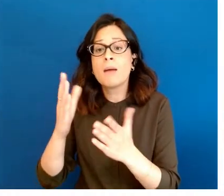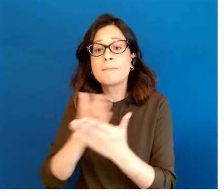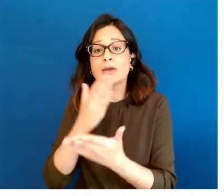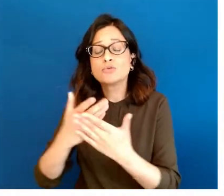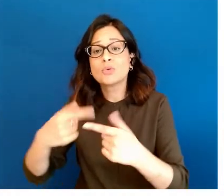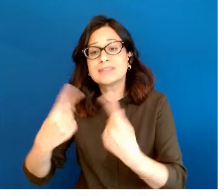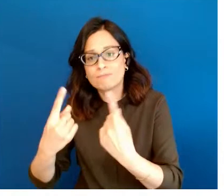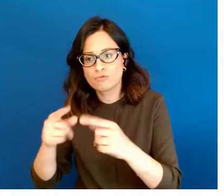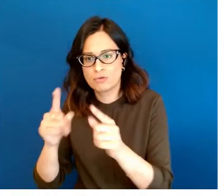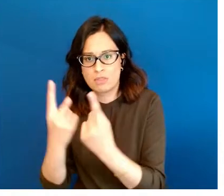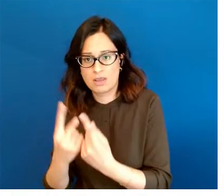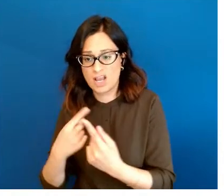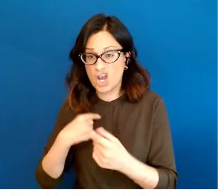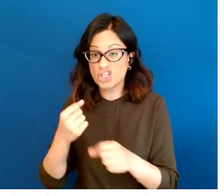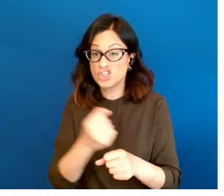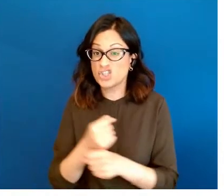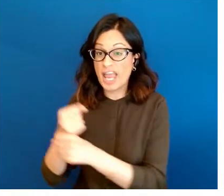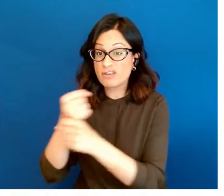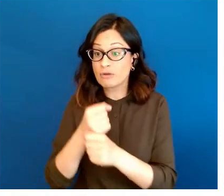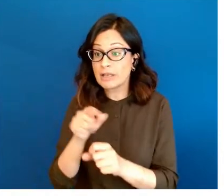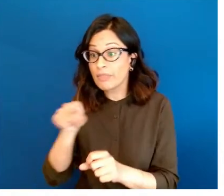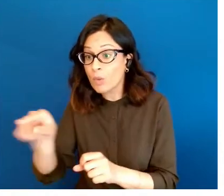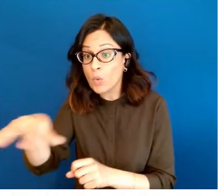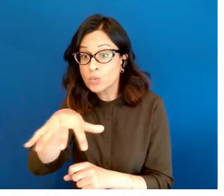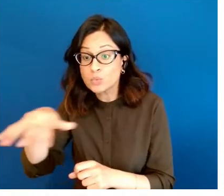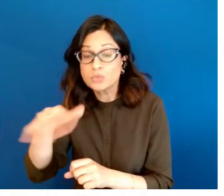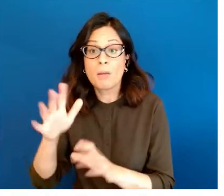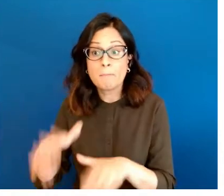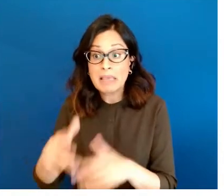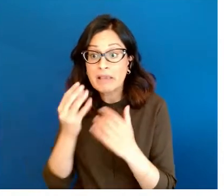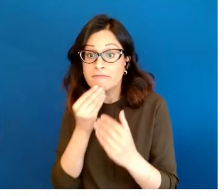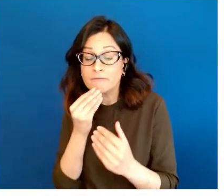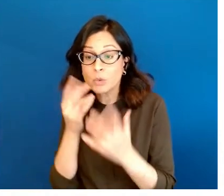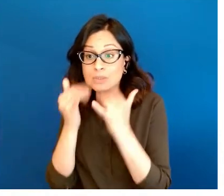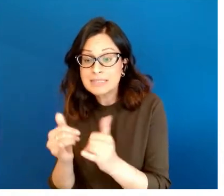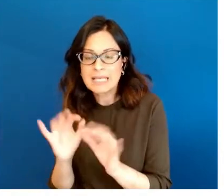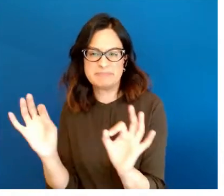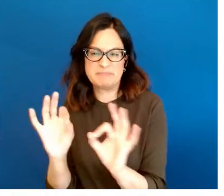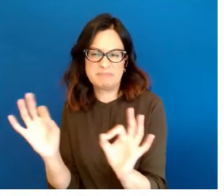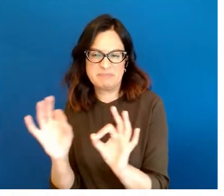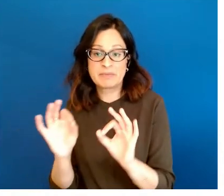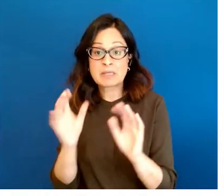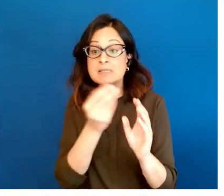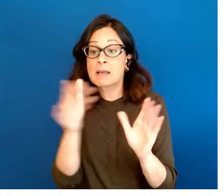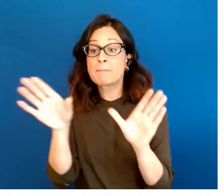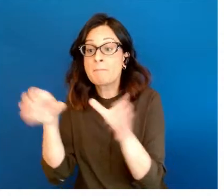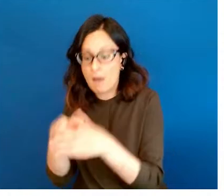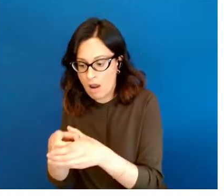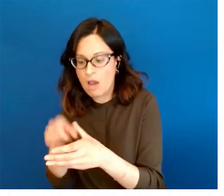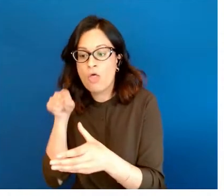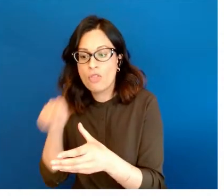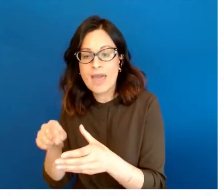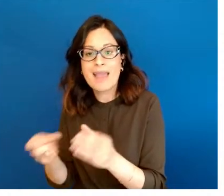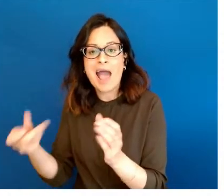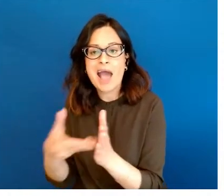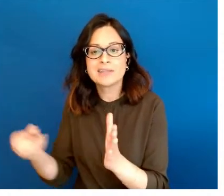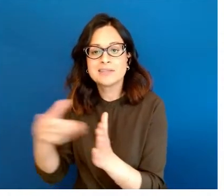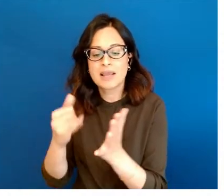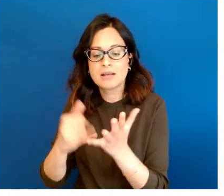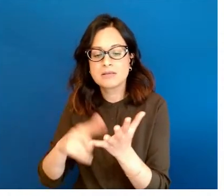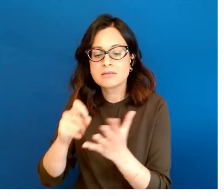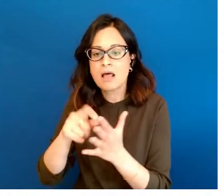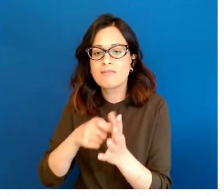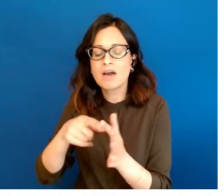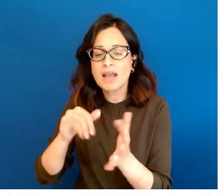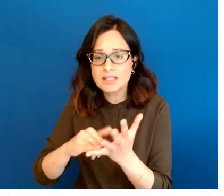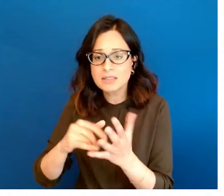do any food allergy testing in those sorts of patients. A small minority of patients will react to food additives like sulfites or benzoates.